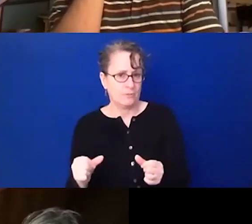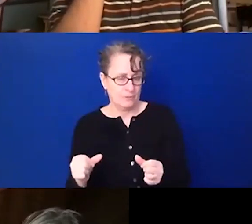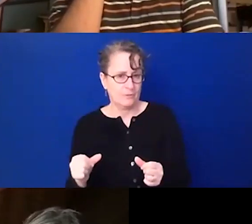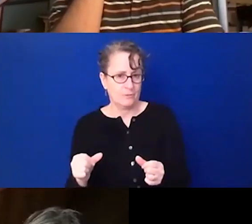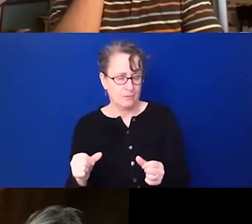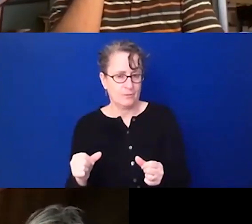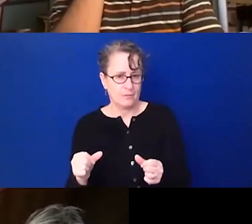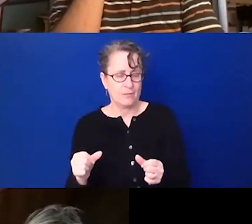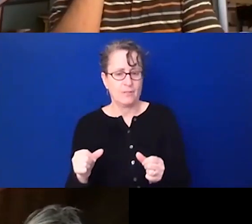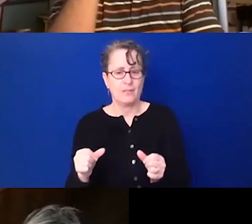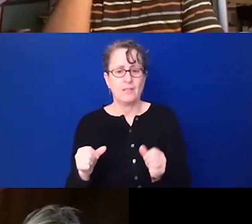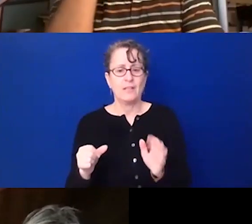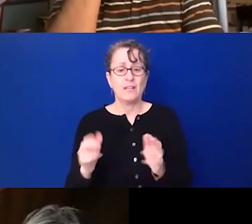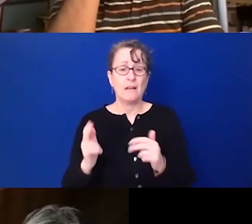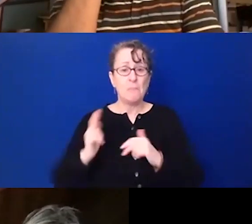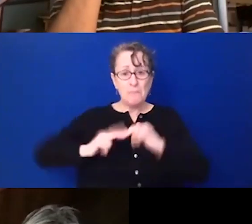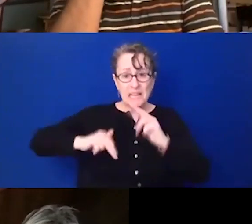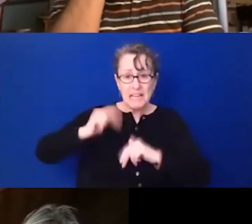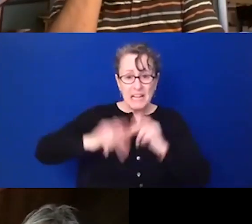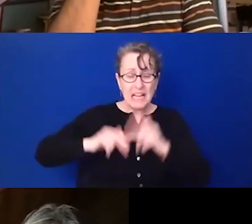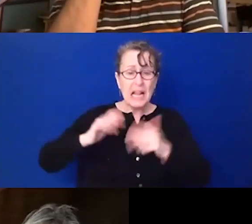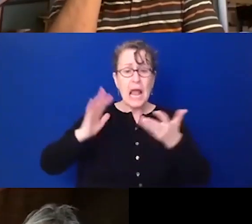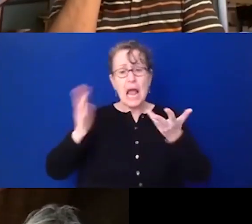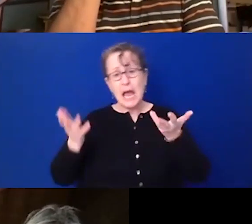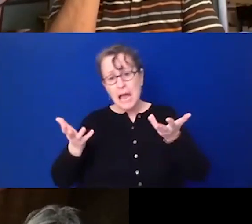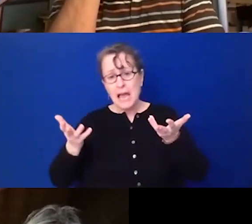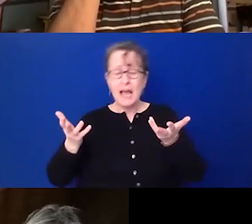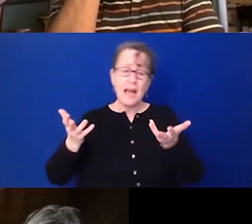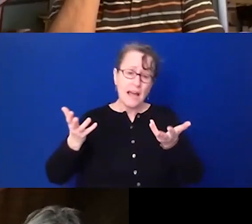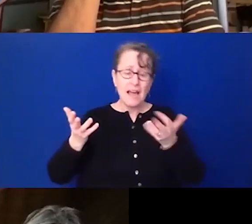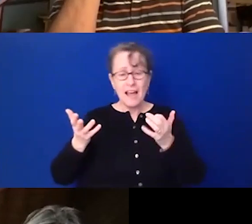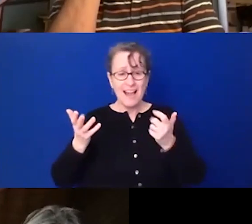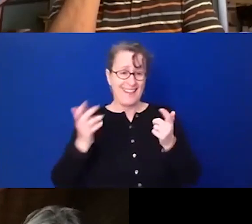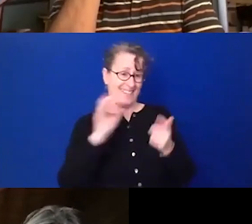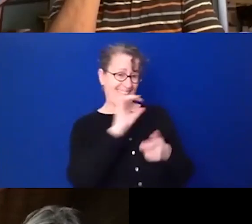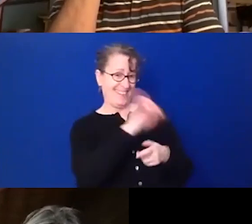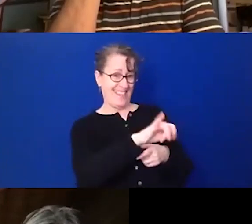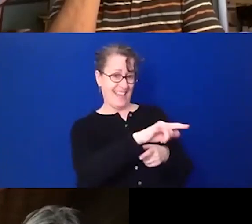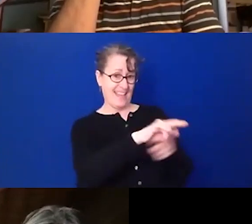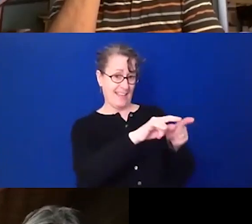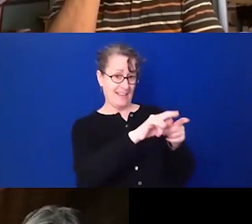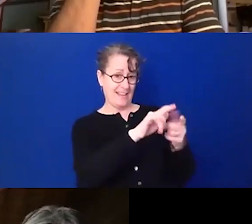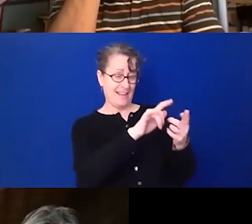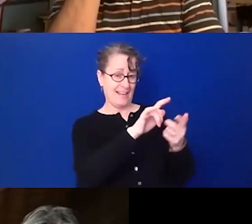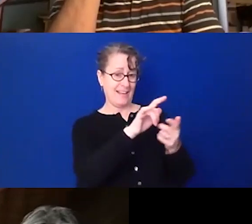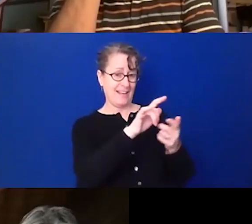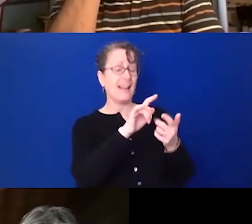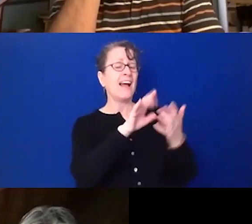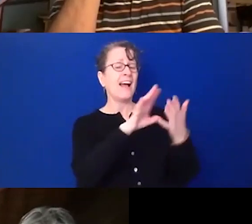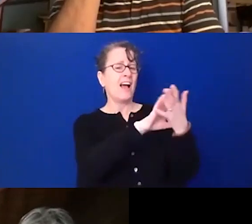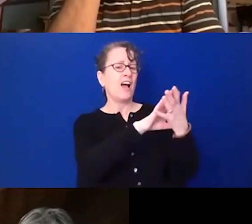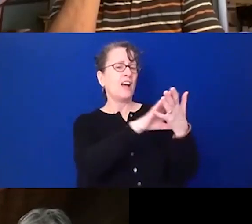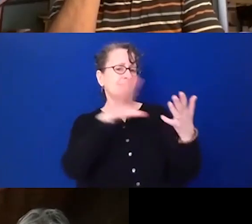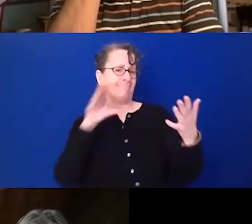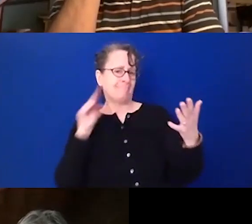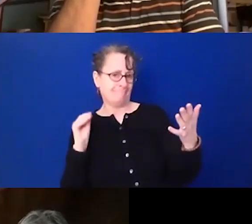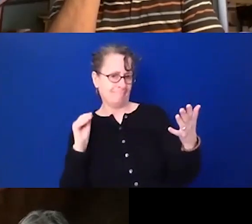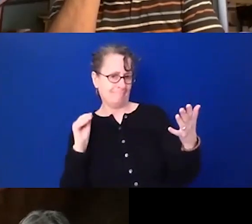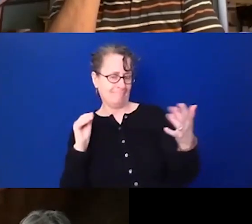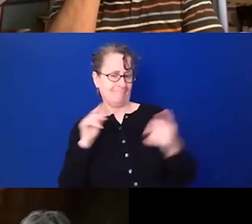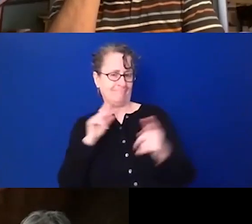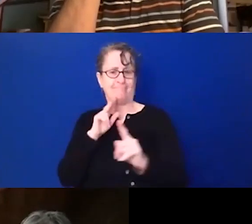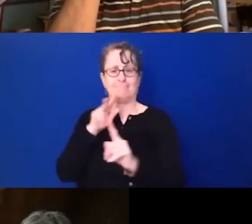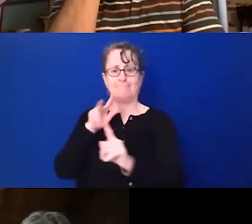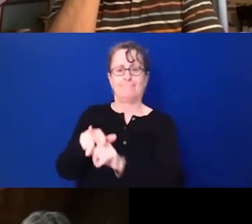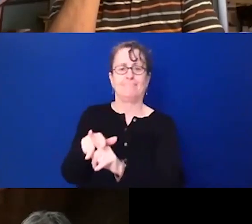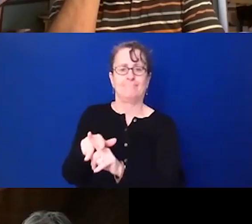construct, but really what we're doing is modeling our version, if you will, after theirs. And so